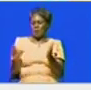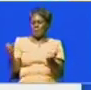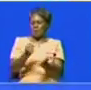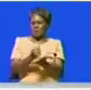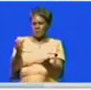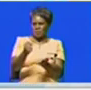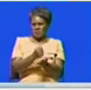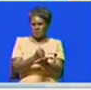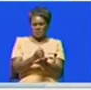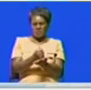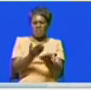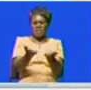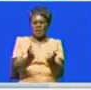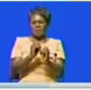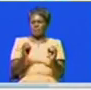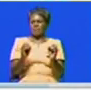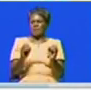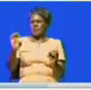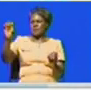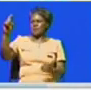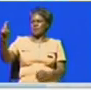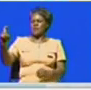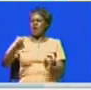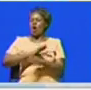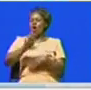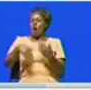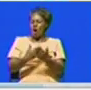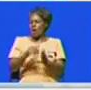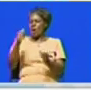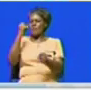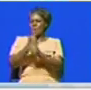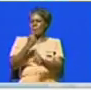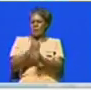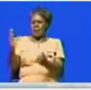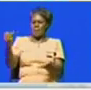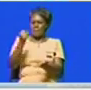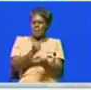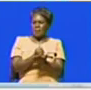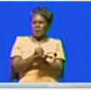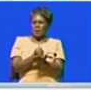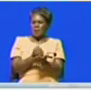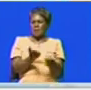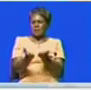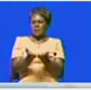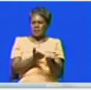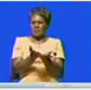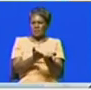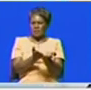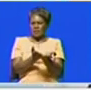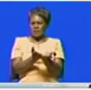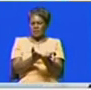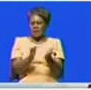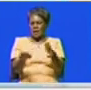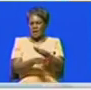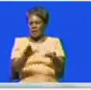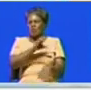through parliament and all does not arise. The chief executive and all the other employees are employees who serve at the discretion of the